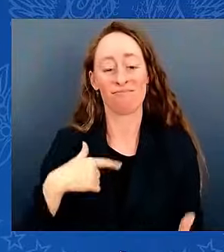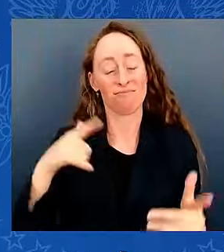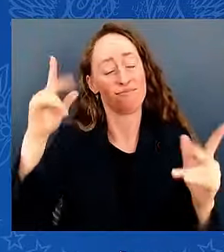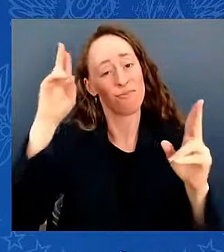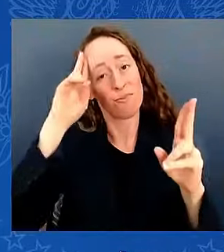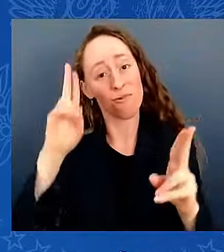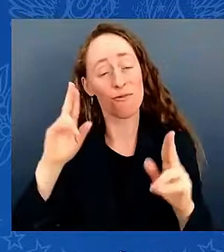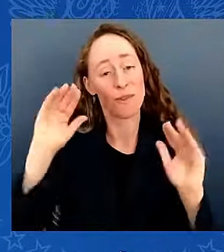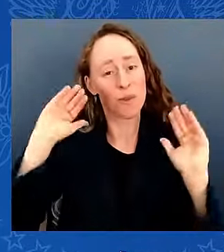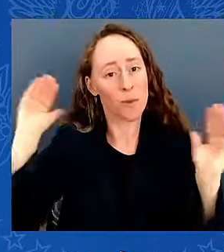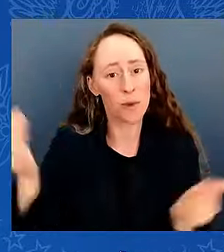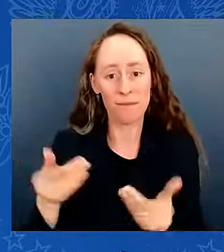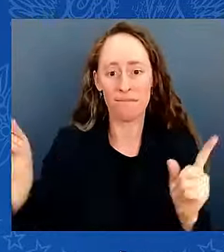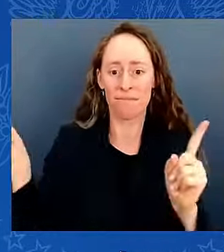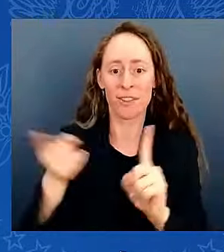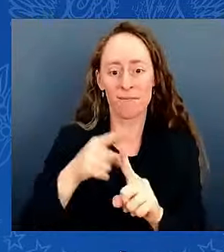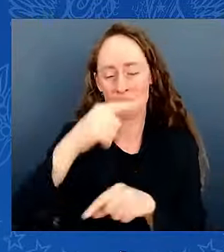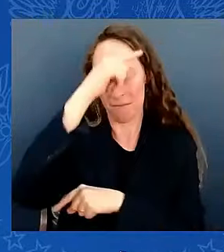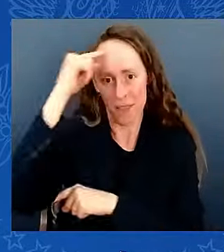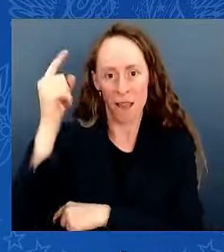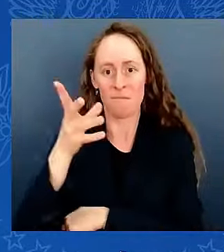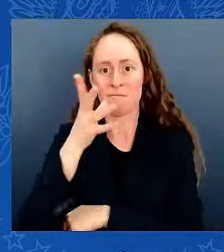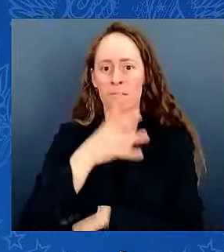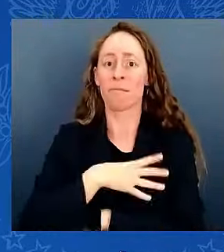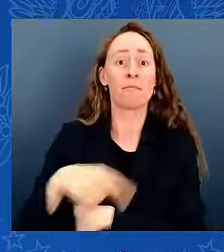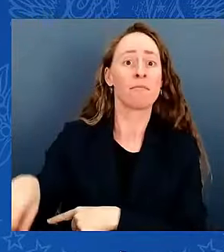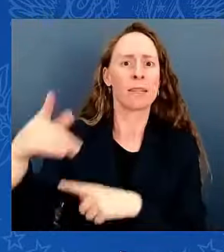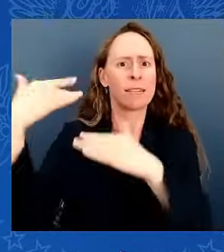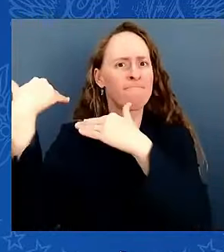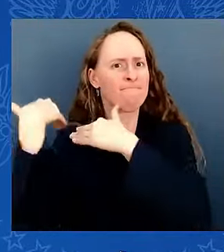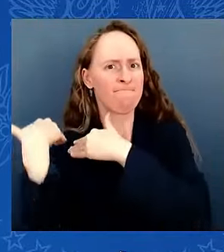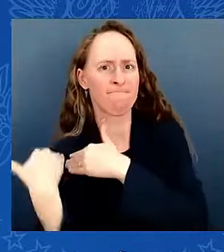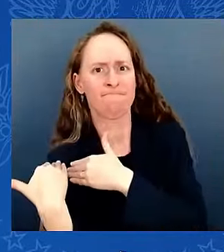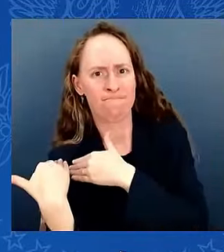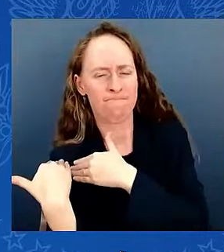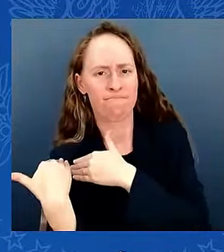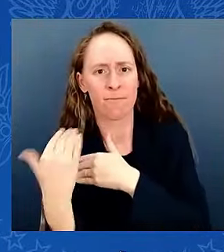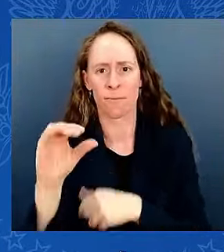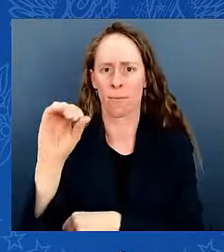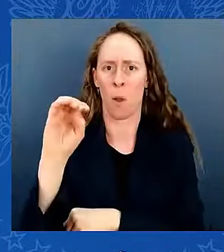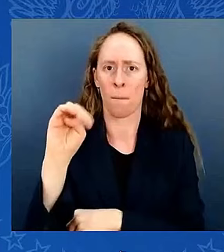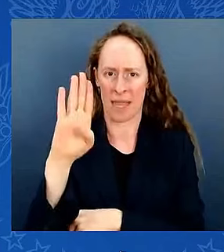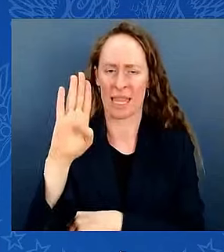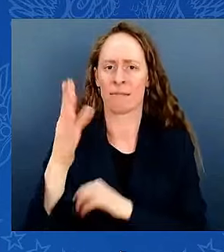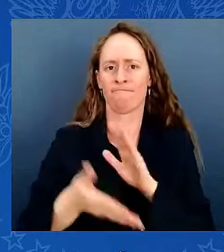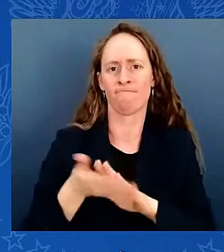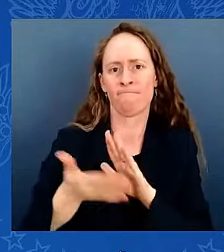oversee the federal government's budget on behalf of the President, Director, all right, she got some fans in here,